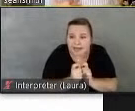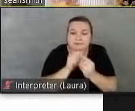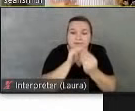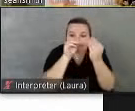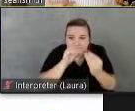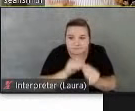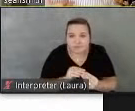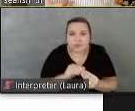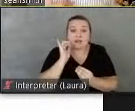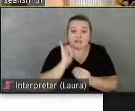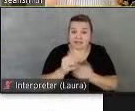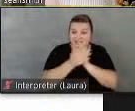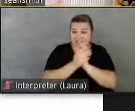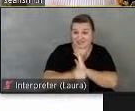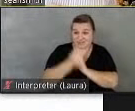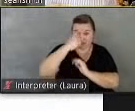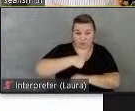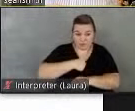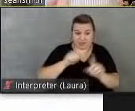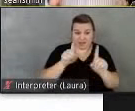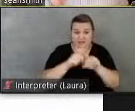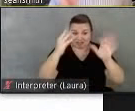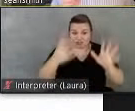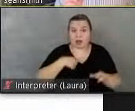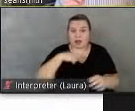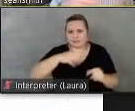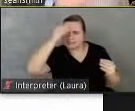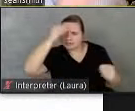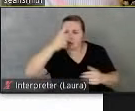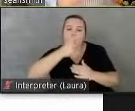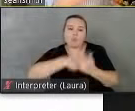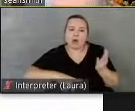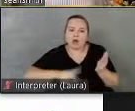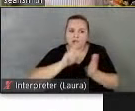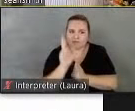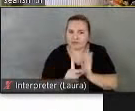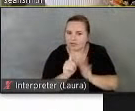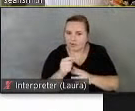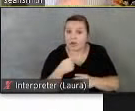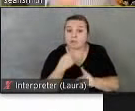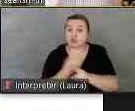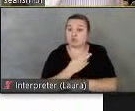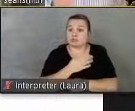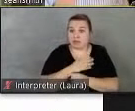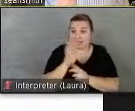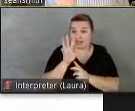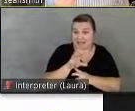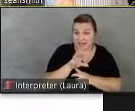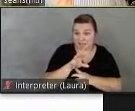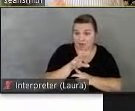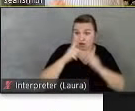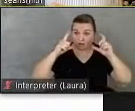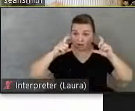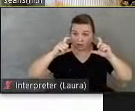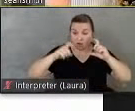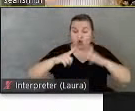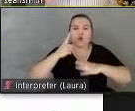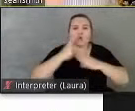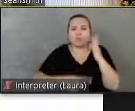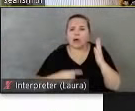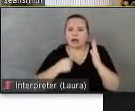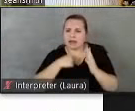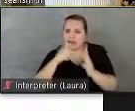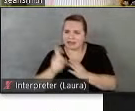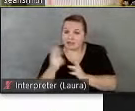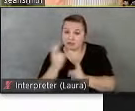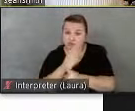me as an instructor to be thinking about. What video, okay, I'm going to use my camera. Or what video means am I going to use? Am I going to use